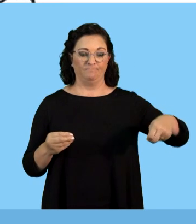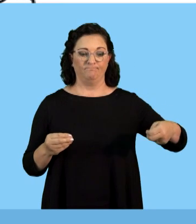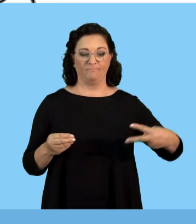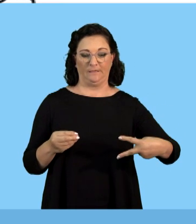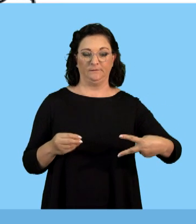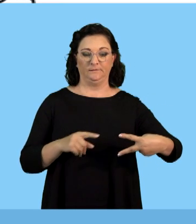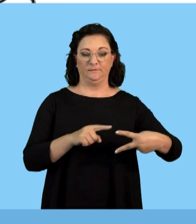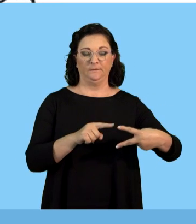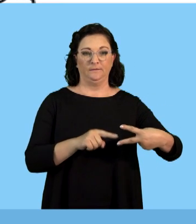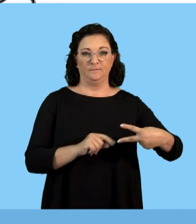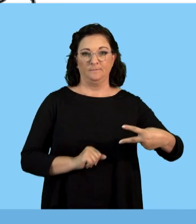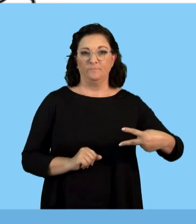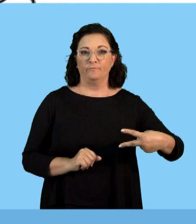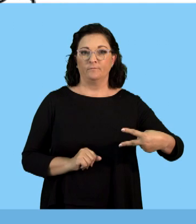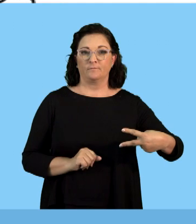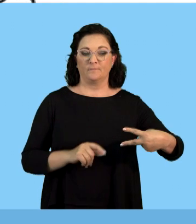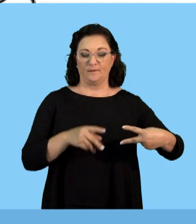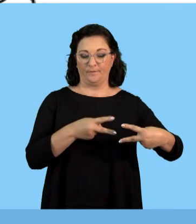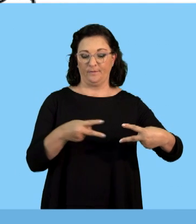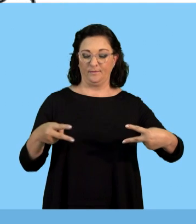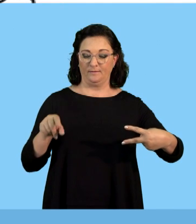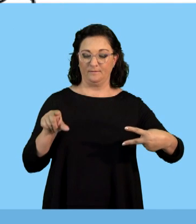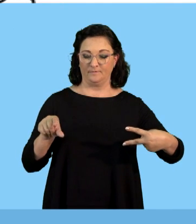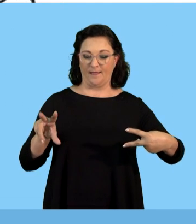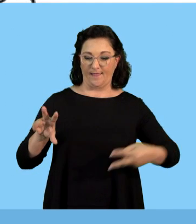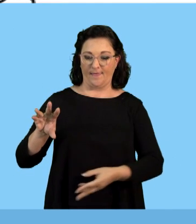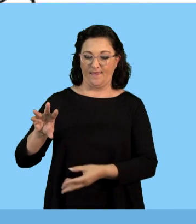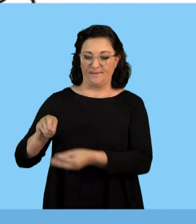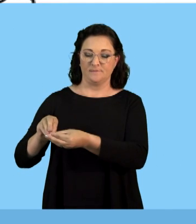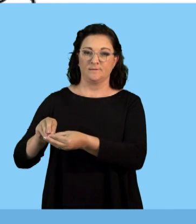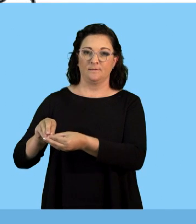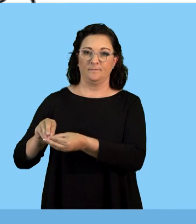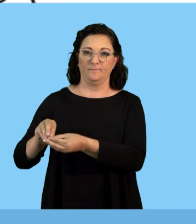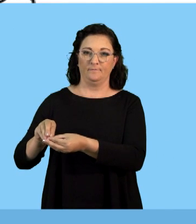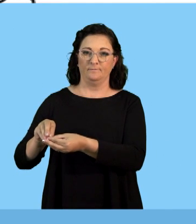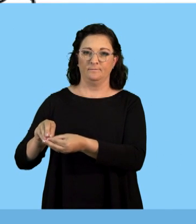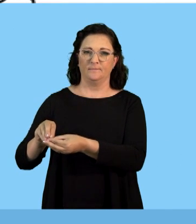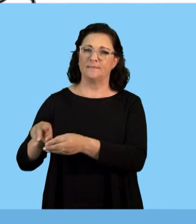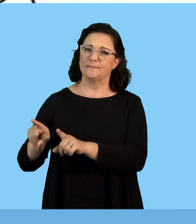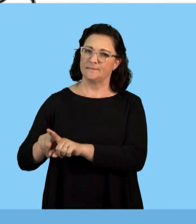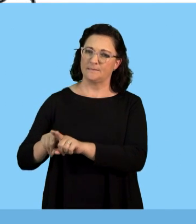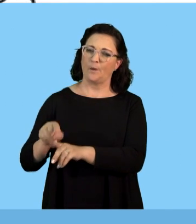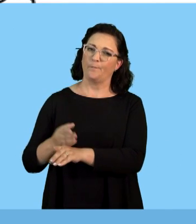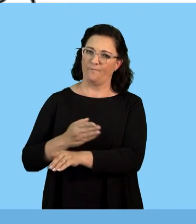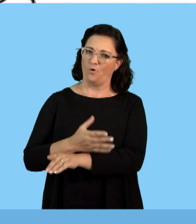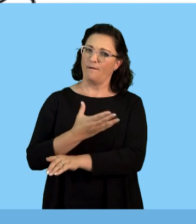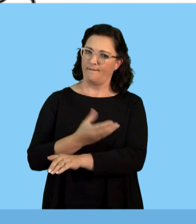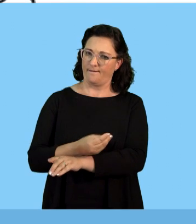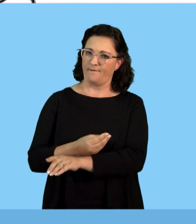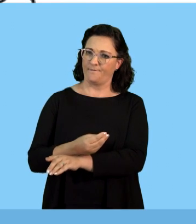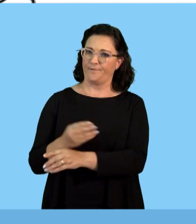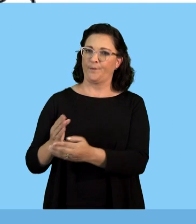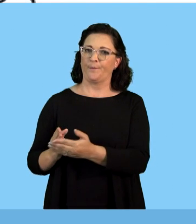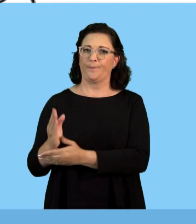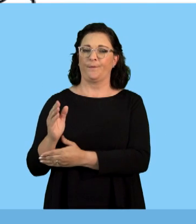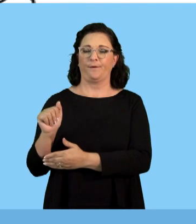into 2. After splitting into 2, it adds up again here to being now the same current as we had initially, and that